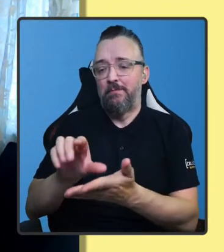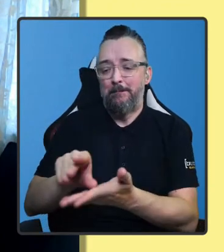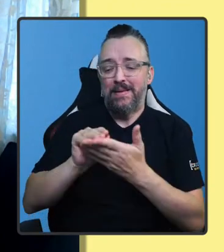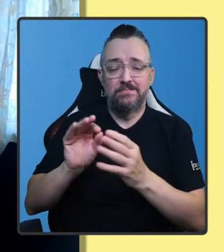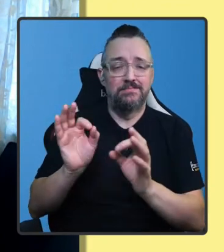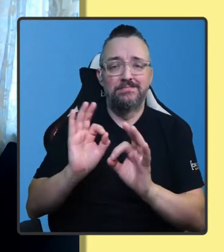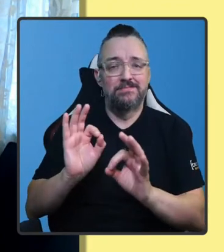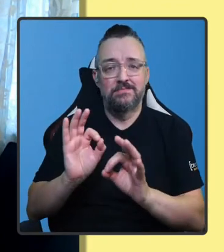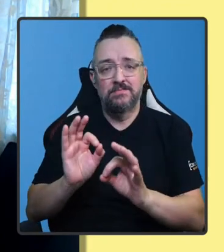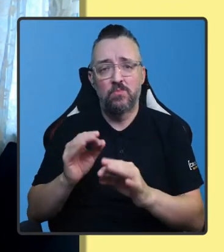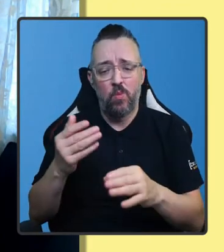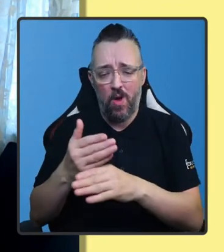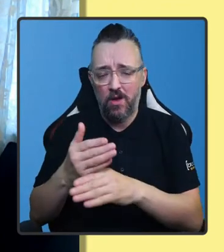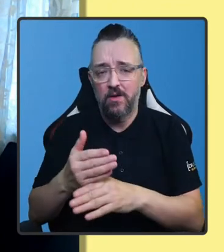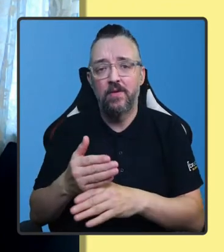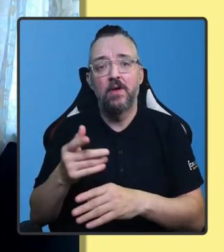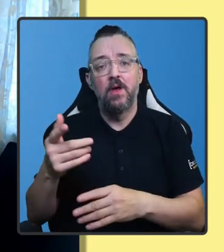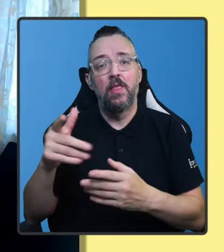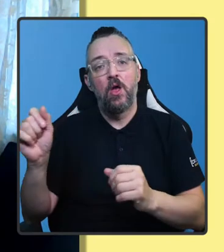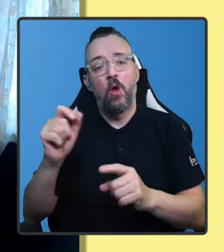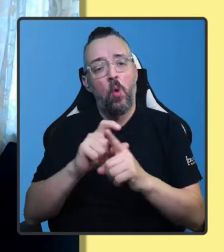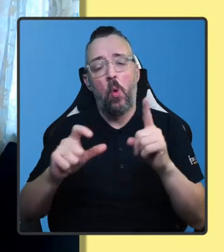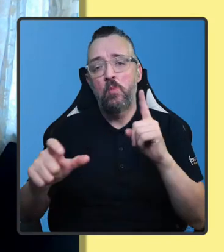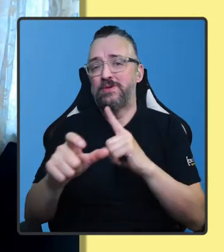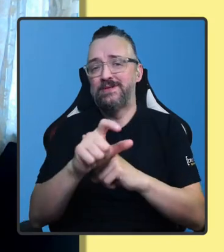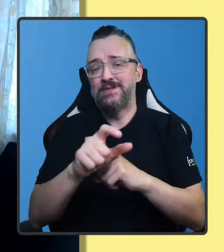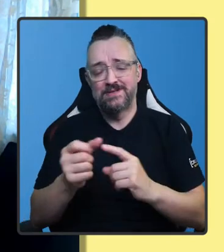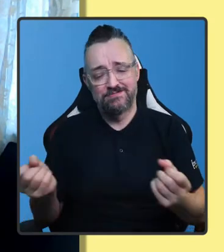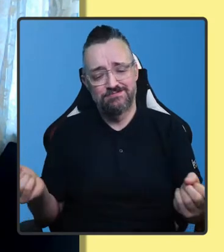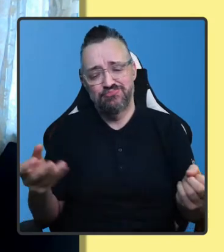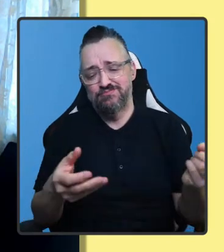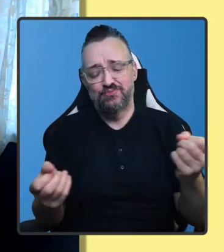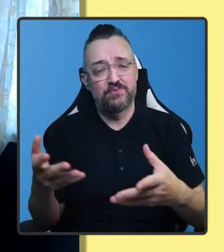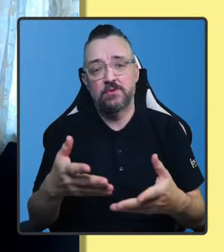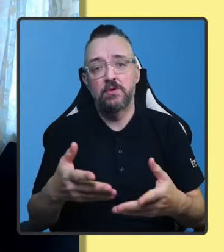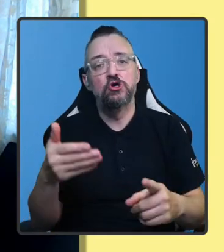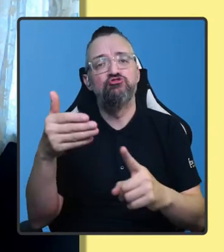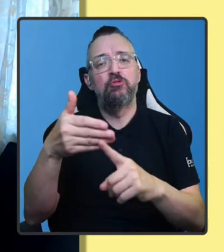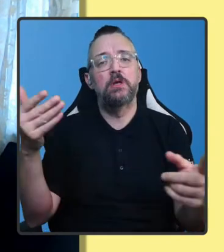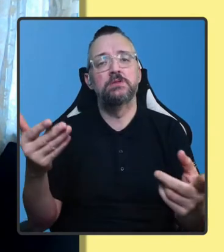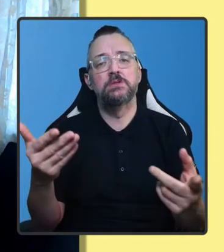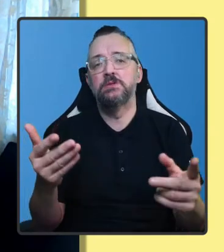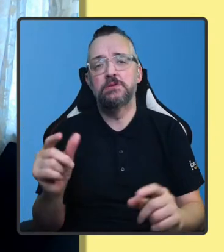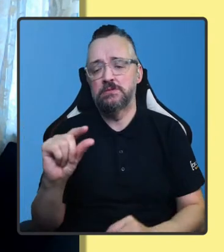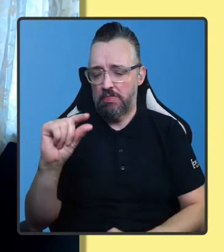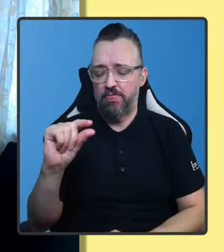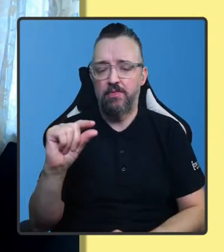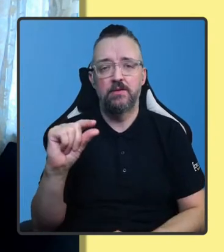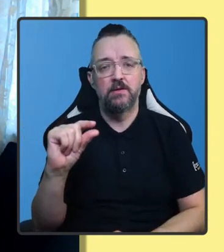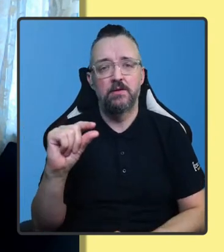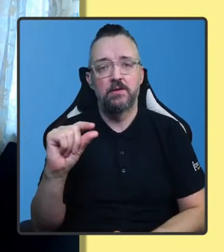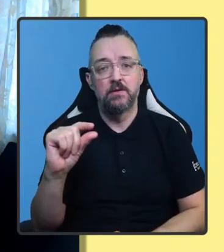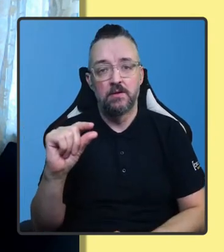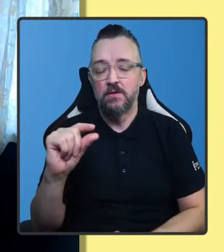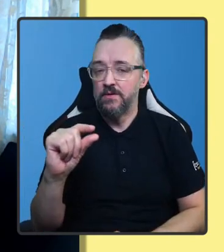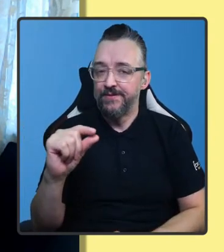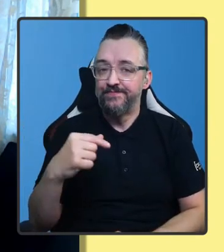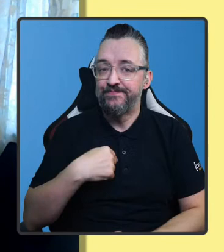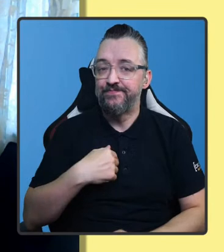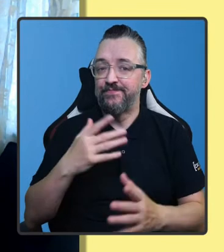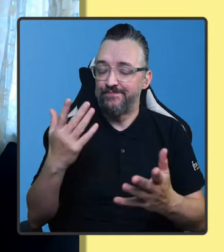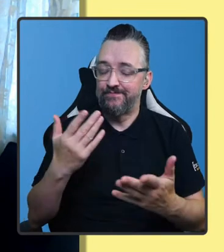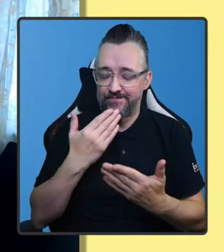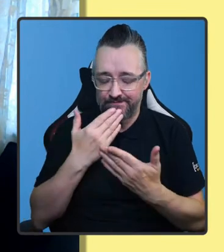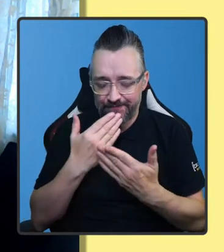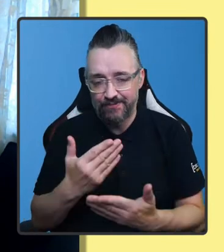enormous contributions to their communities with little to no recognition. We owe them this and a whole lot more if we want to be the